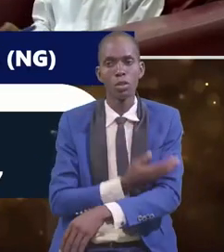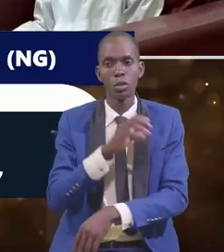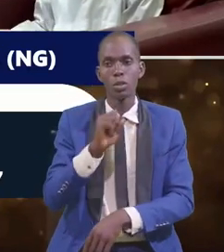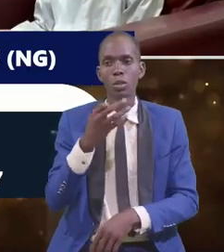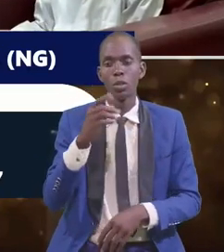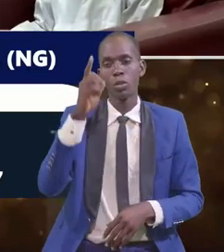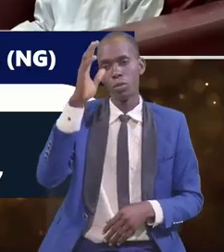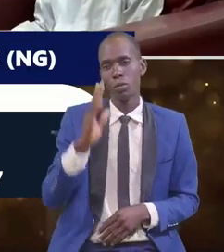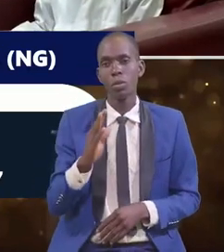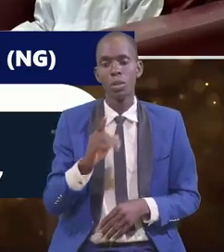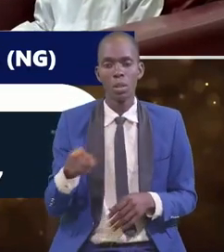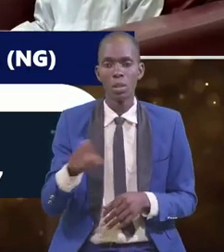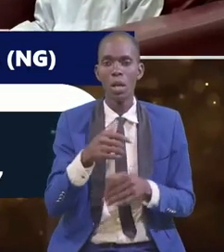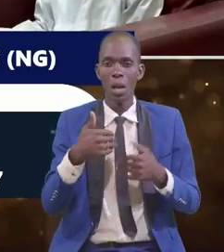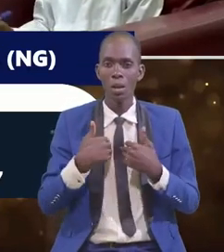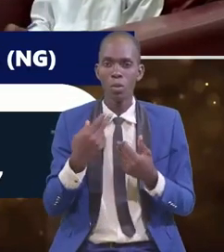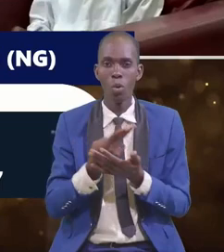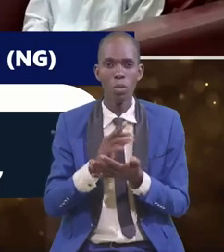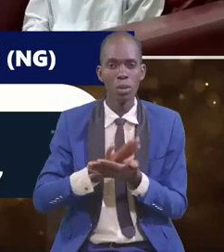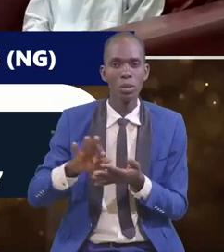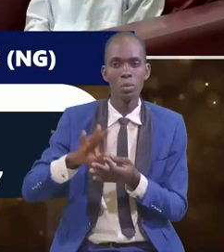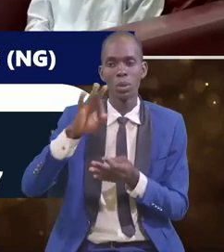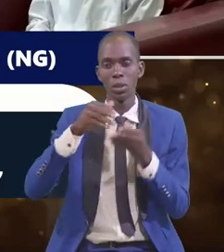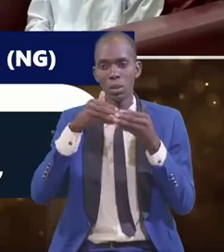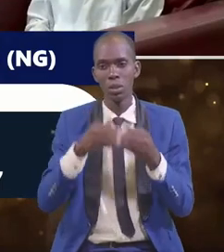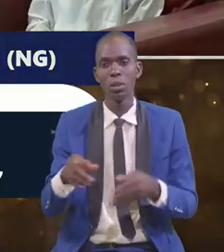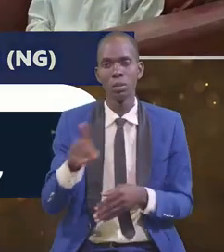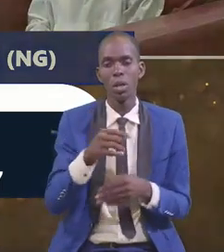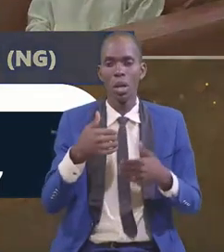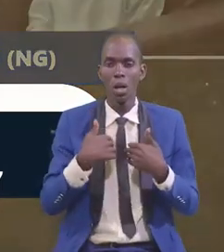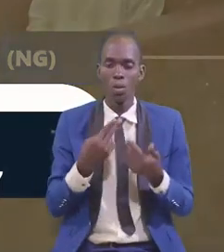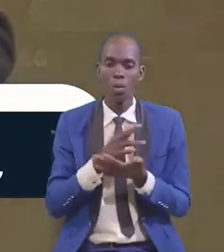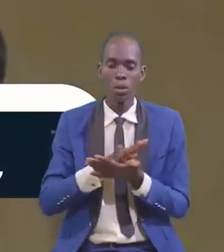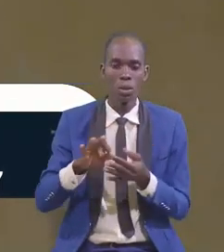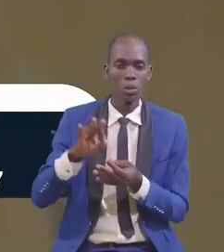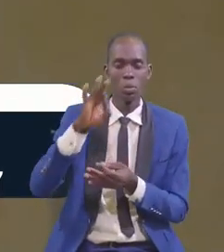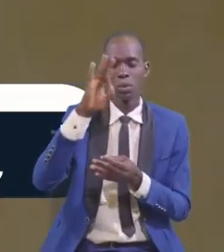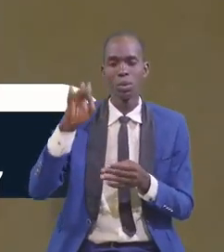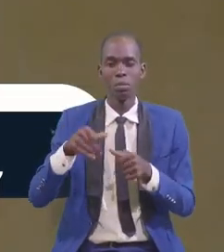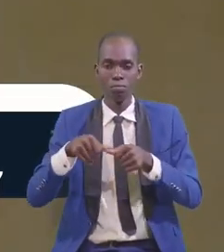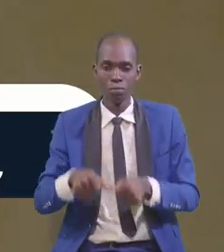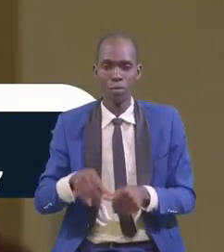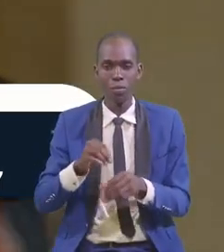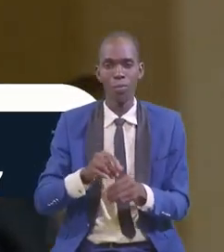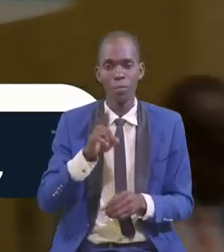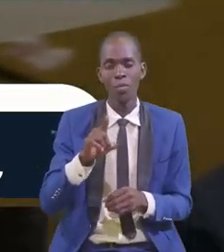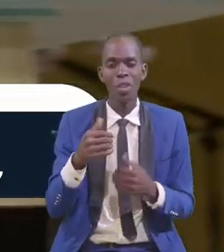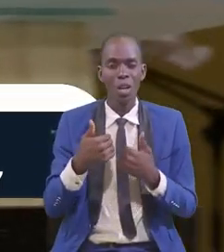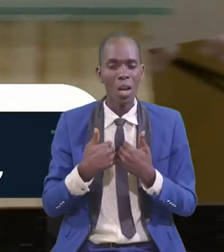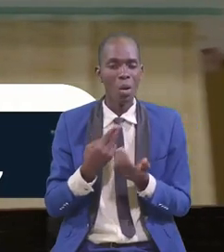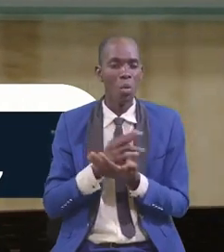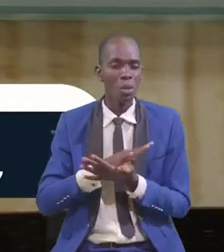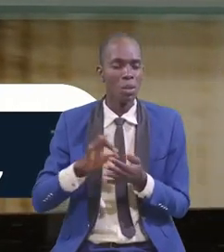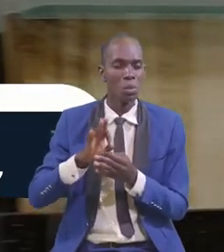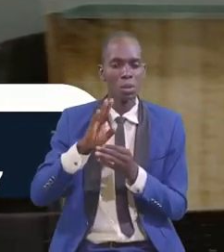Holy Ghost leading him. He has the Holy Spirit abiding in him. He has the Holy Spirit